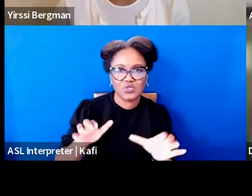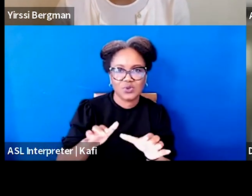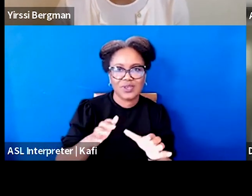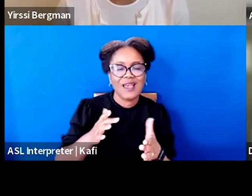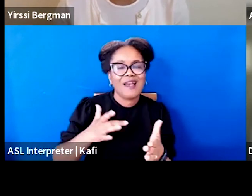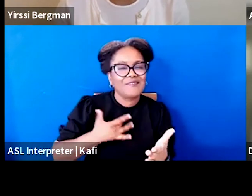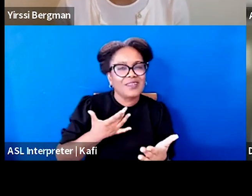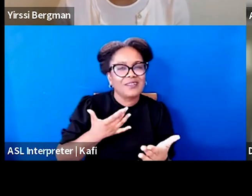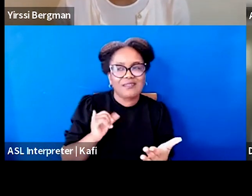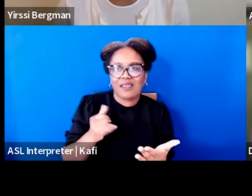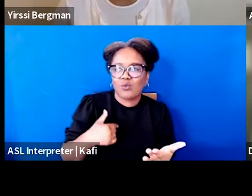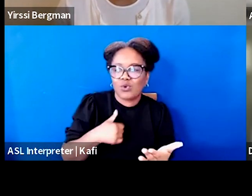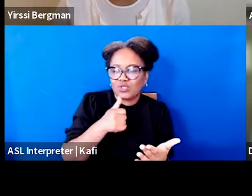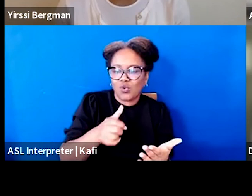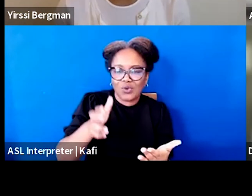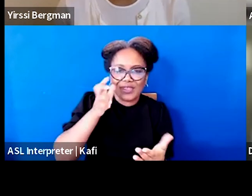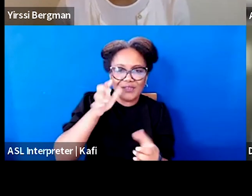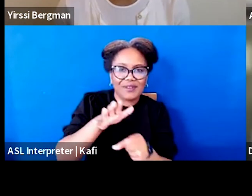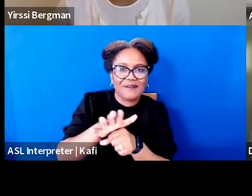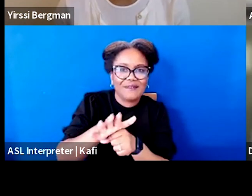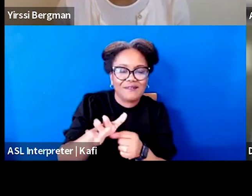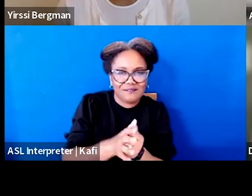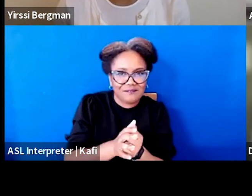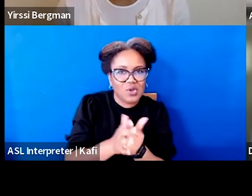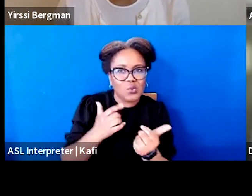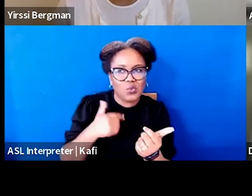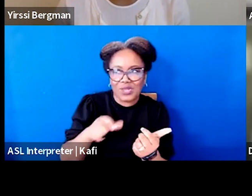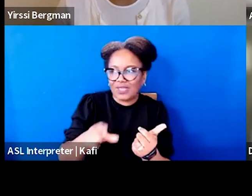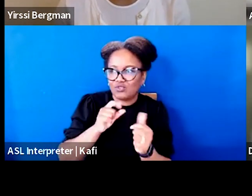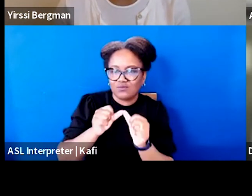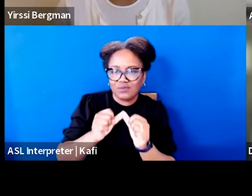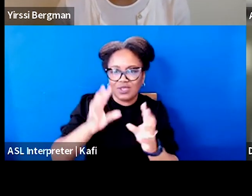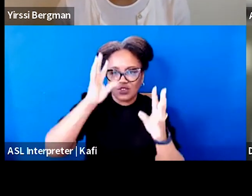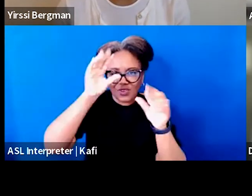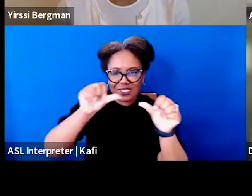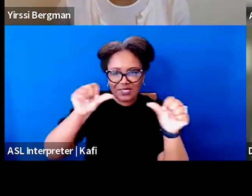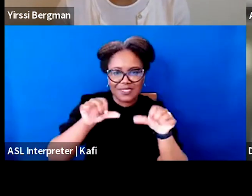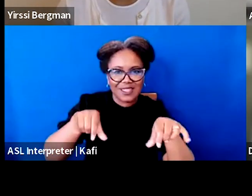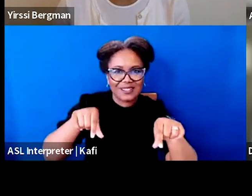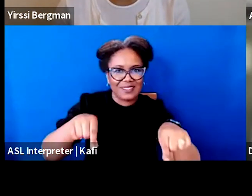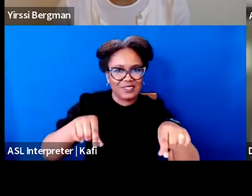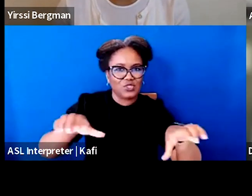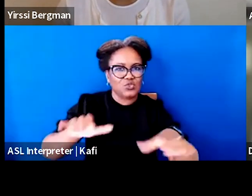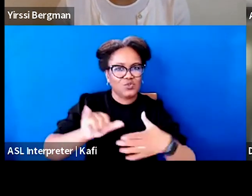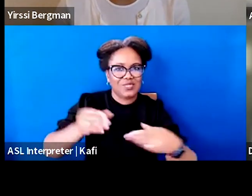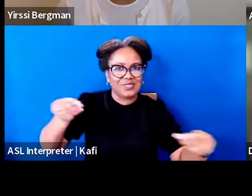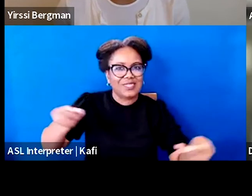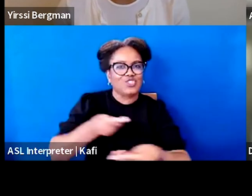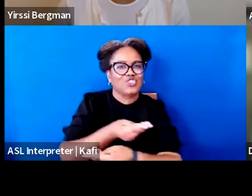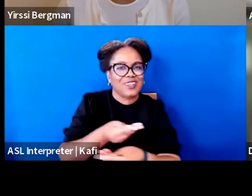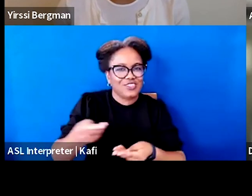And I think that we need to continue to create spaces like this to be able to do these exchanges more